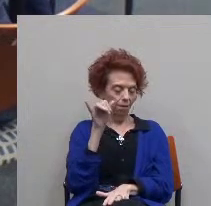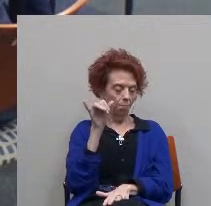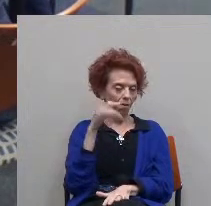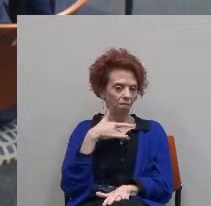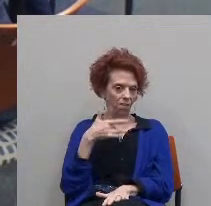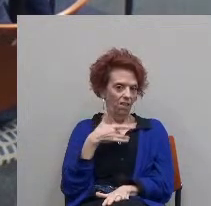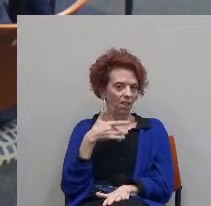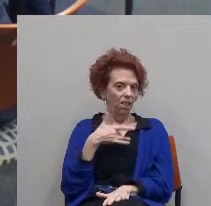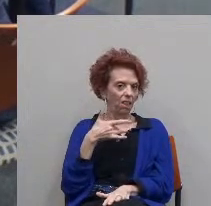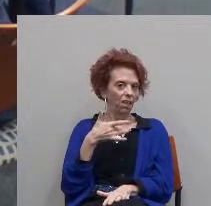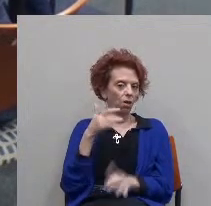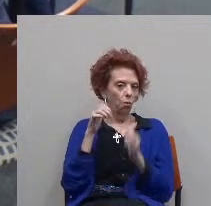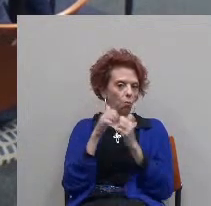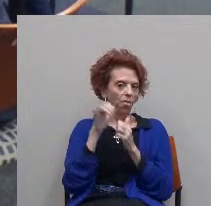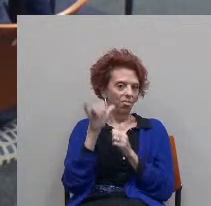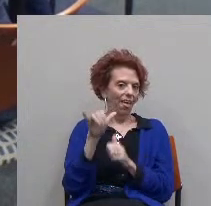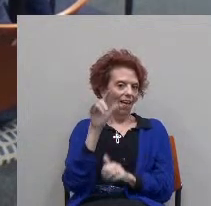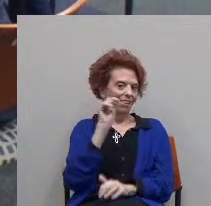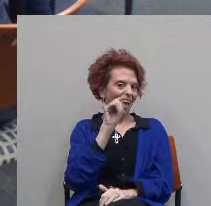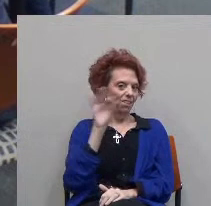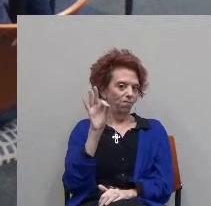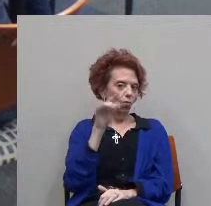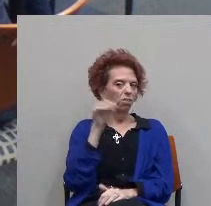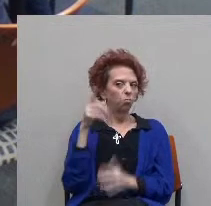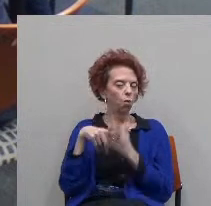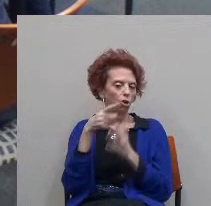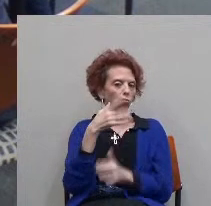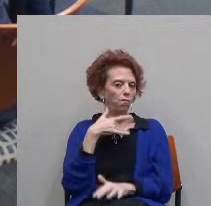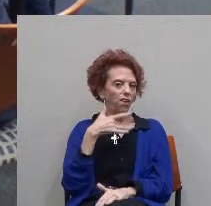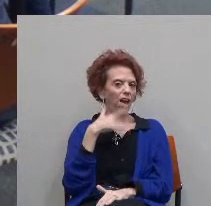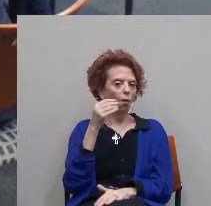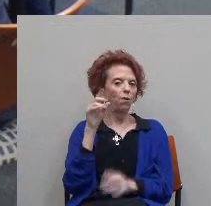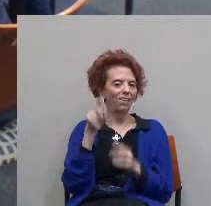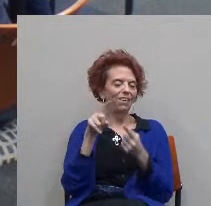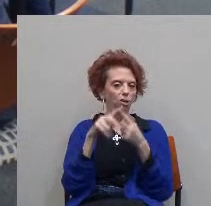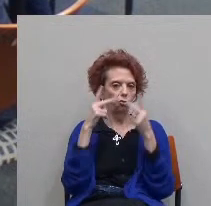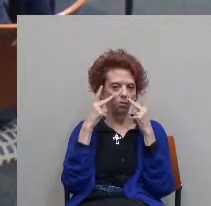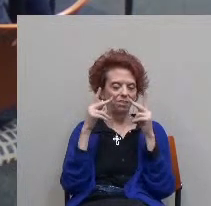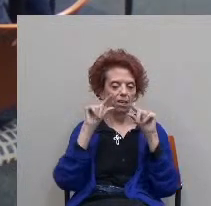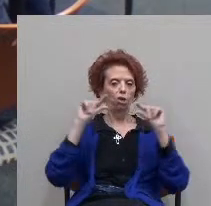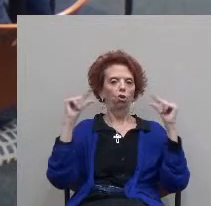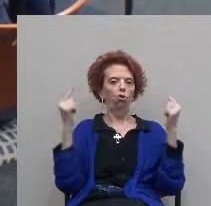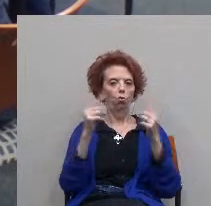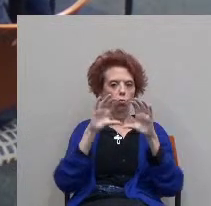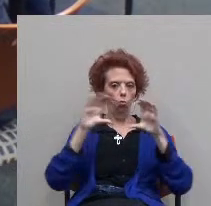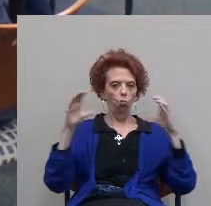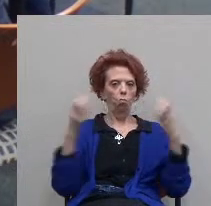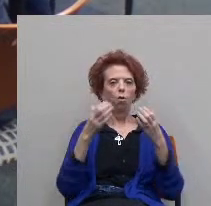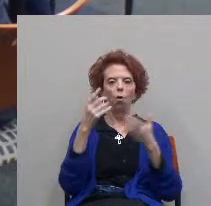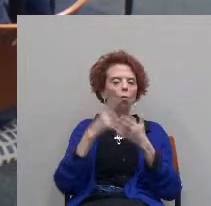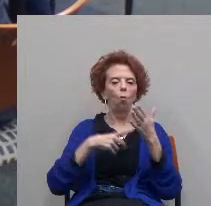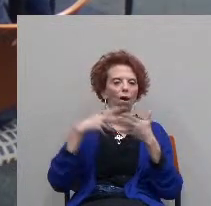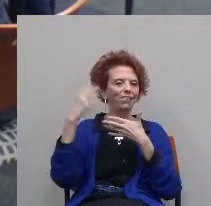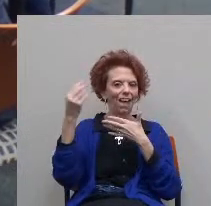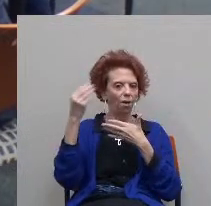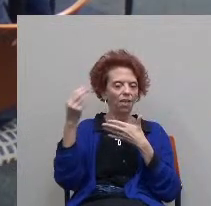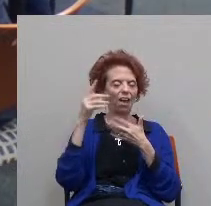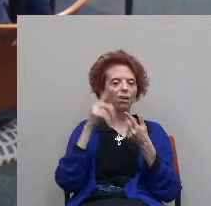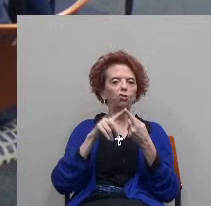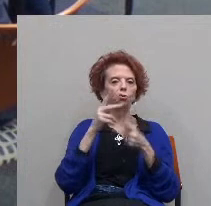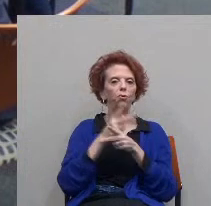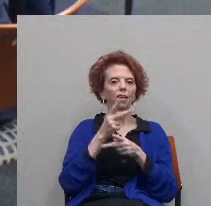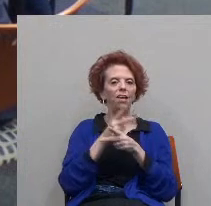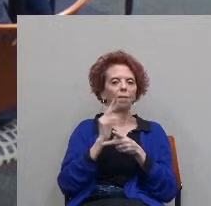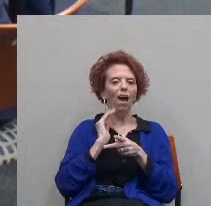sentiment of what you're feeling, and we need to look at it holistically of what is out there, and to keep